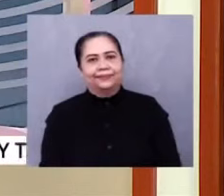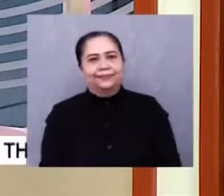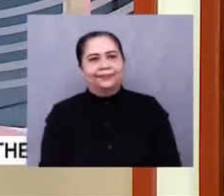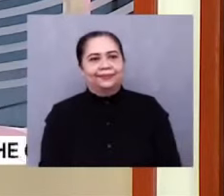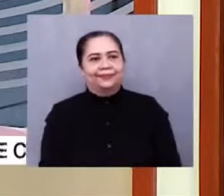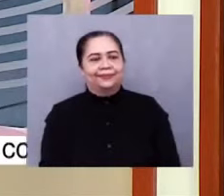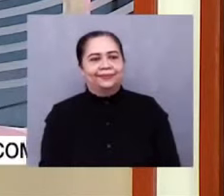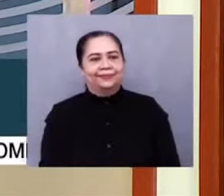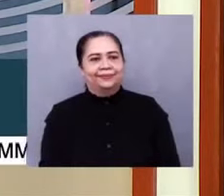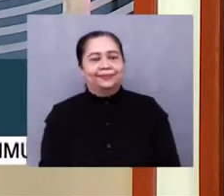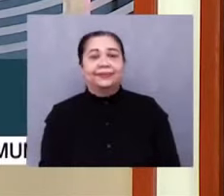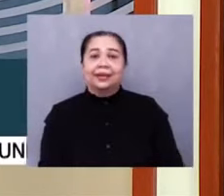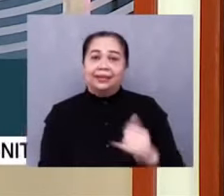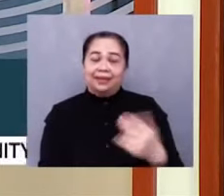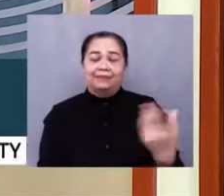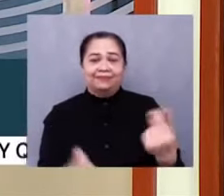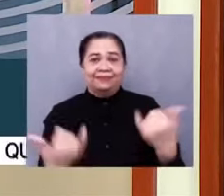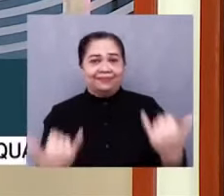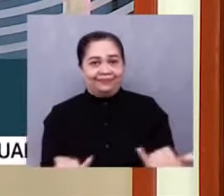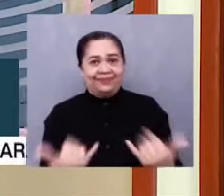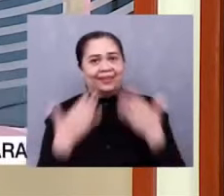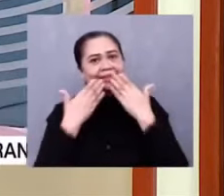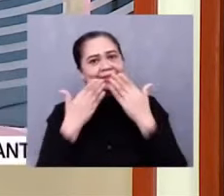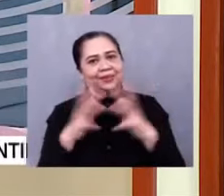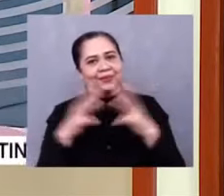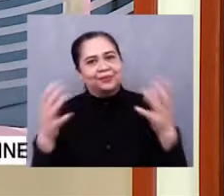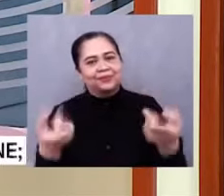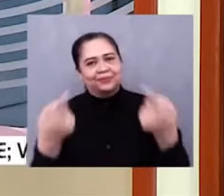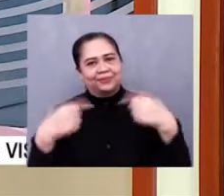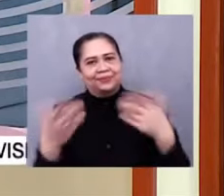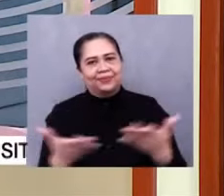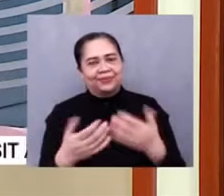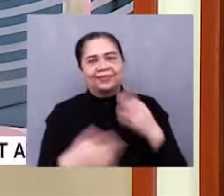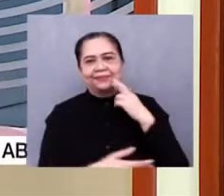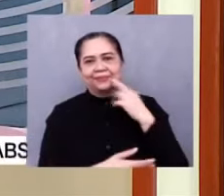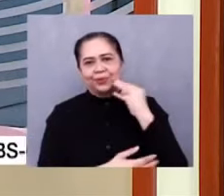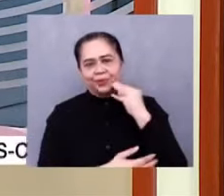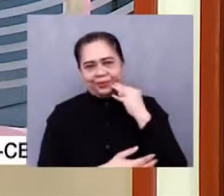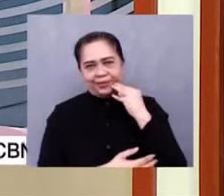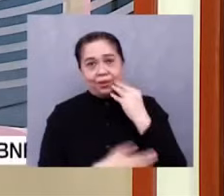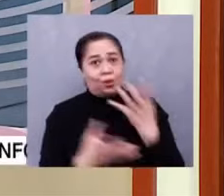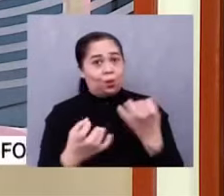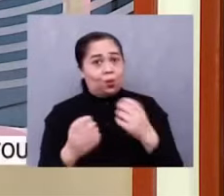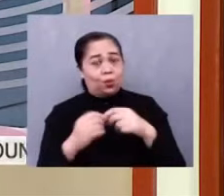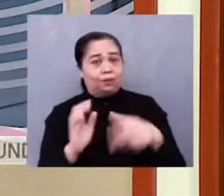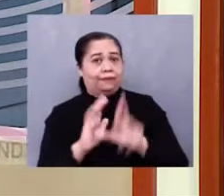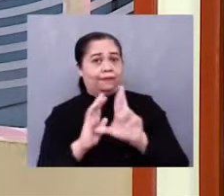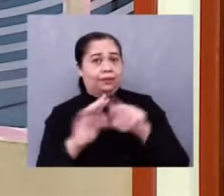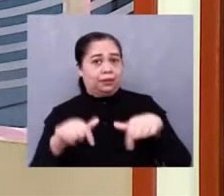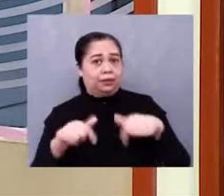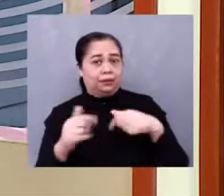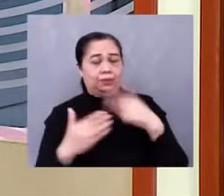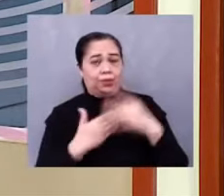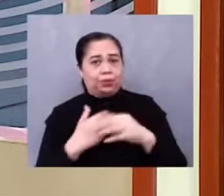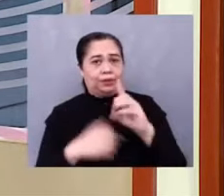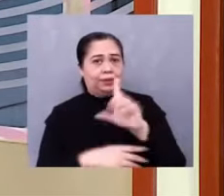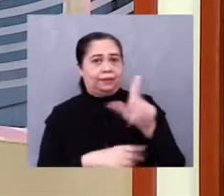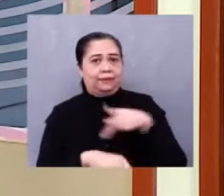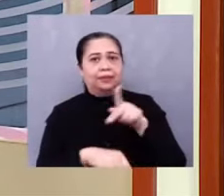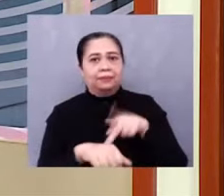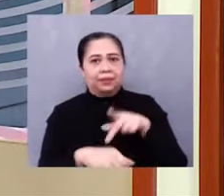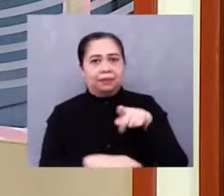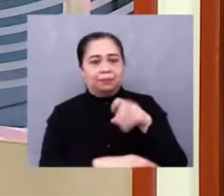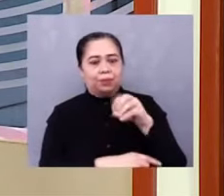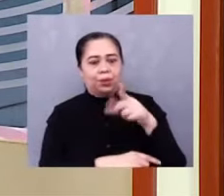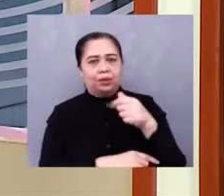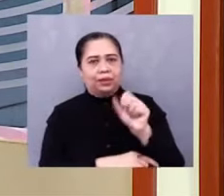And that'll do it for today. Thank you so much for joining us. I'm Rain Musngi. If you want to revisit today's episode, Dateline Philippines podcast is on Spotify